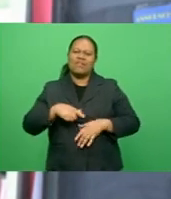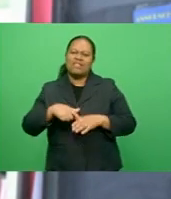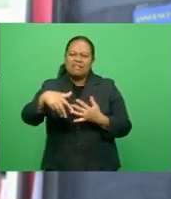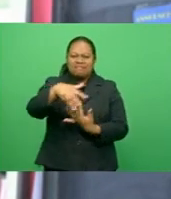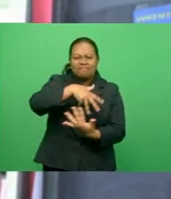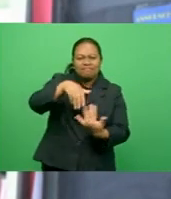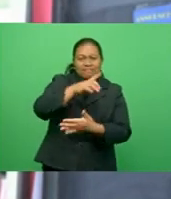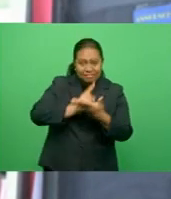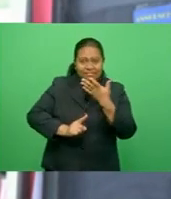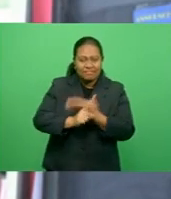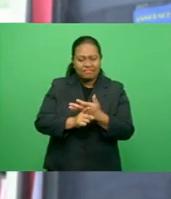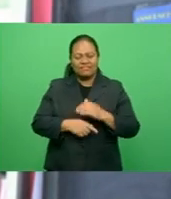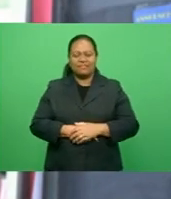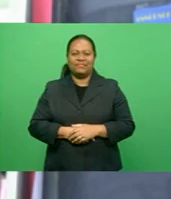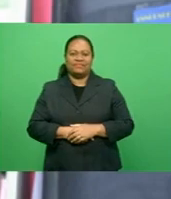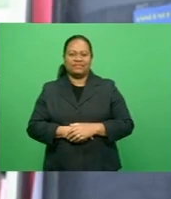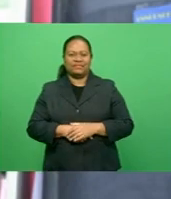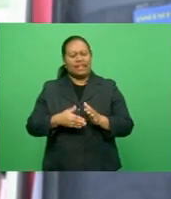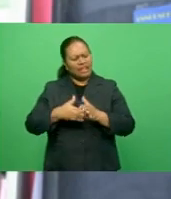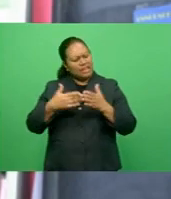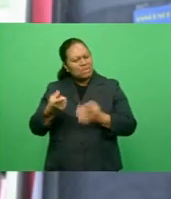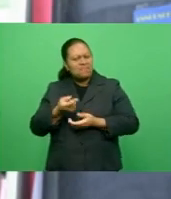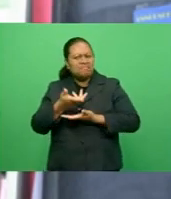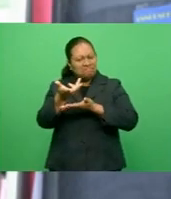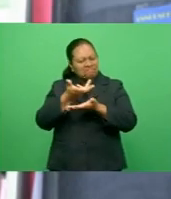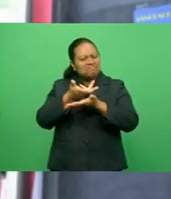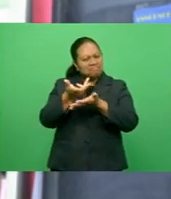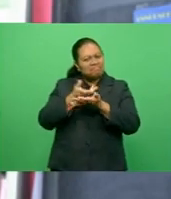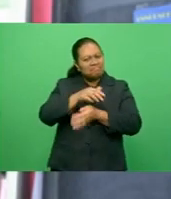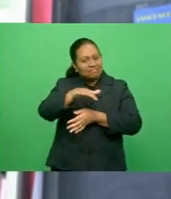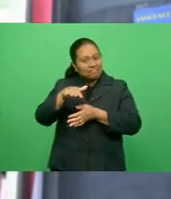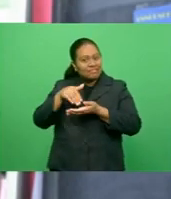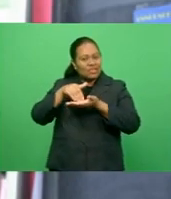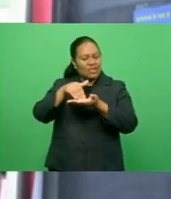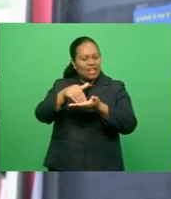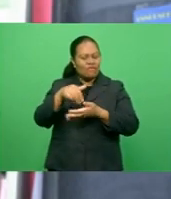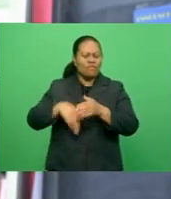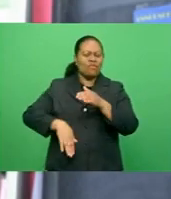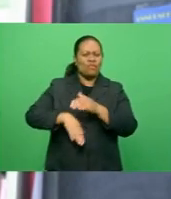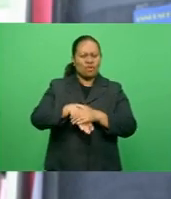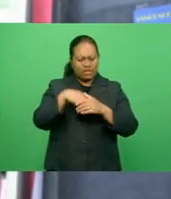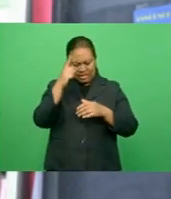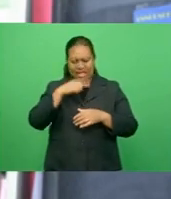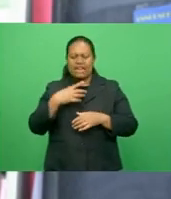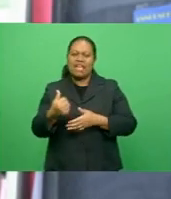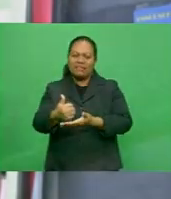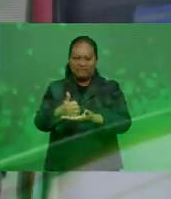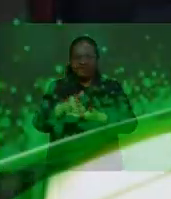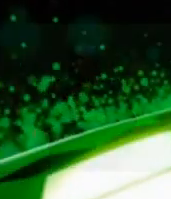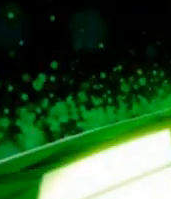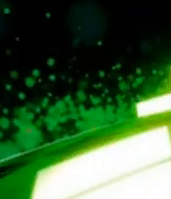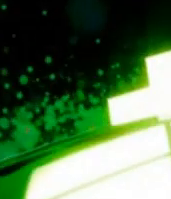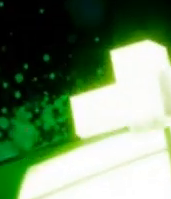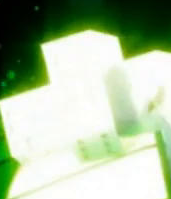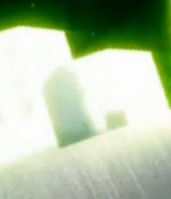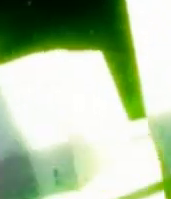well. We are talking, and hopefully we are also able to get assistance to rebuild our schools.